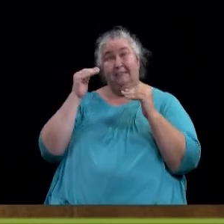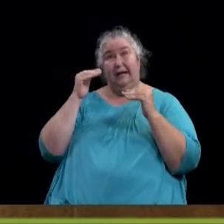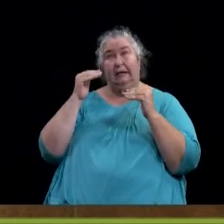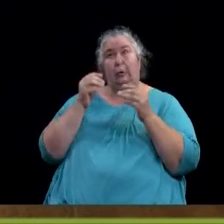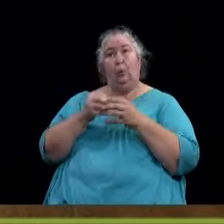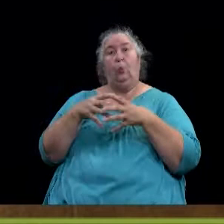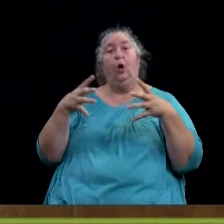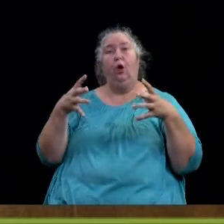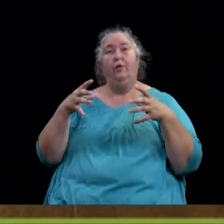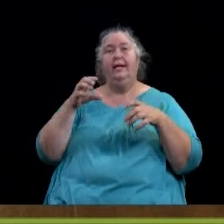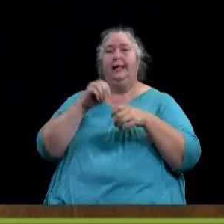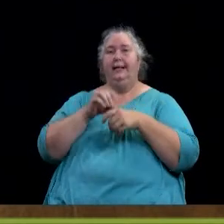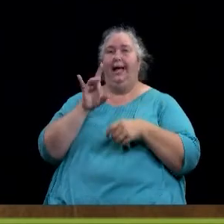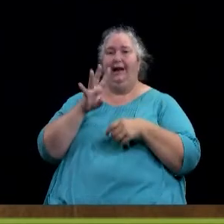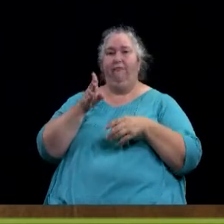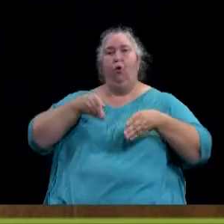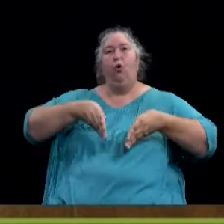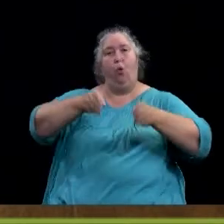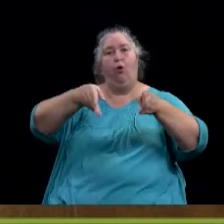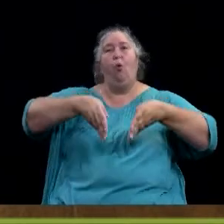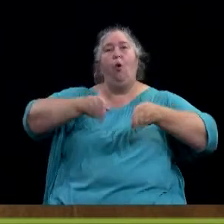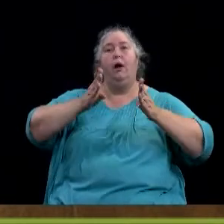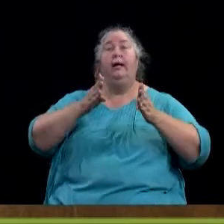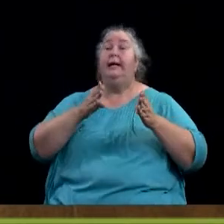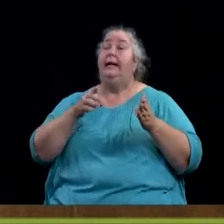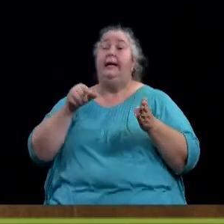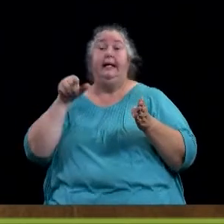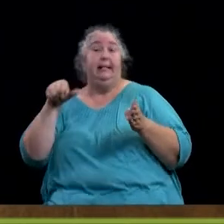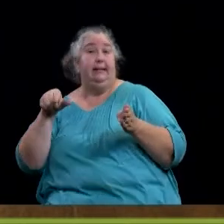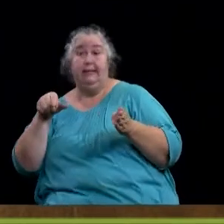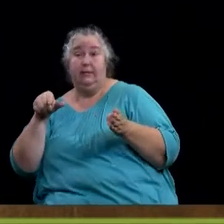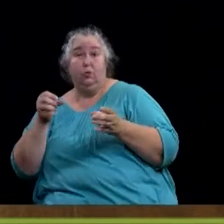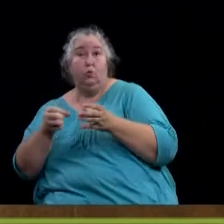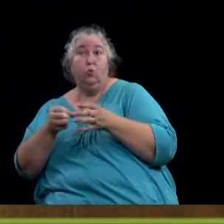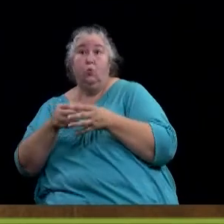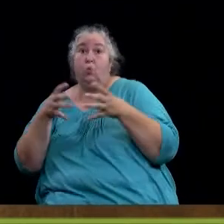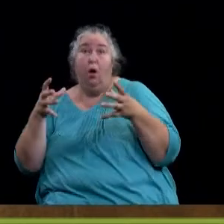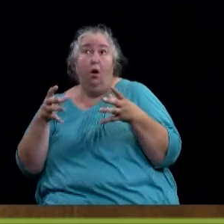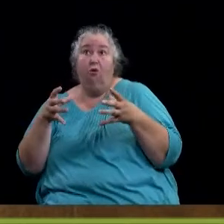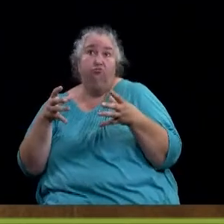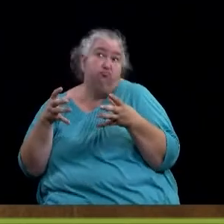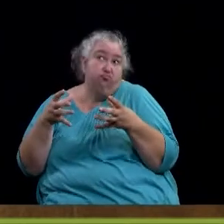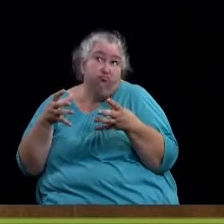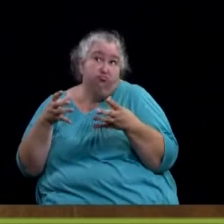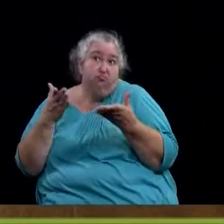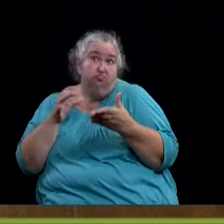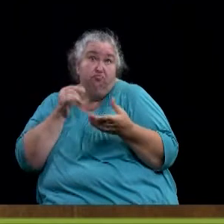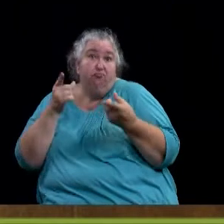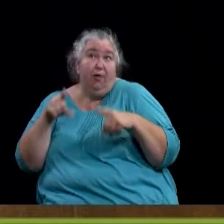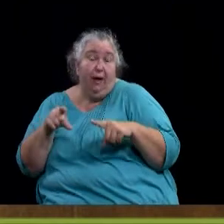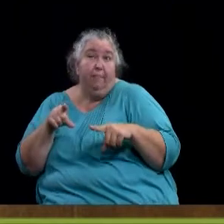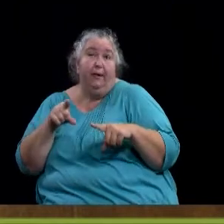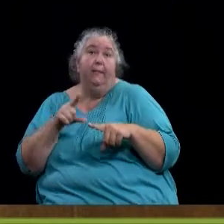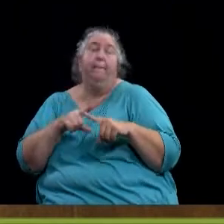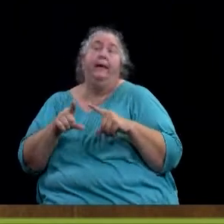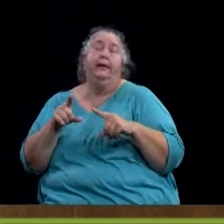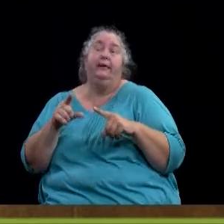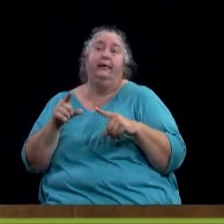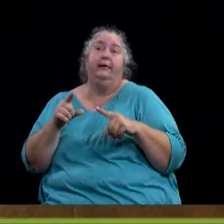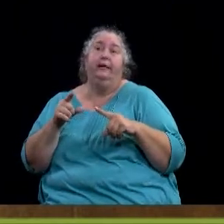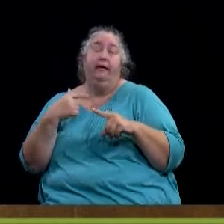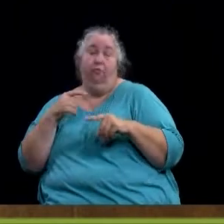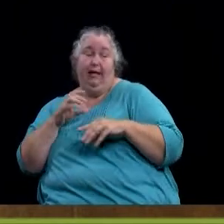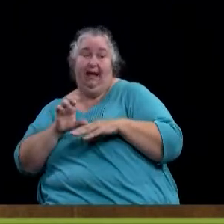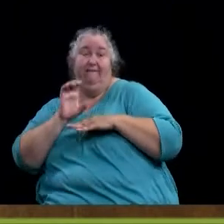be feasible but for the continued investments in our water and wastewater systems. Currently, these investments